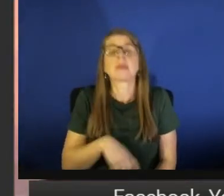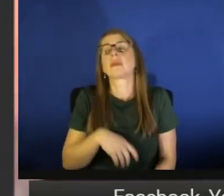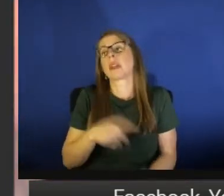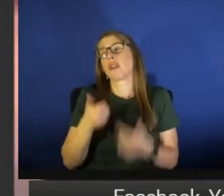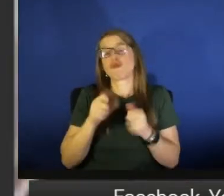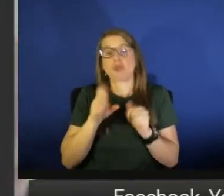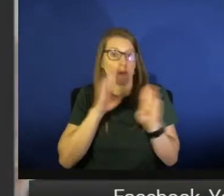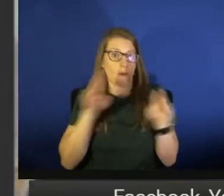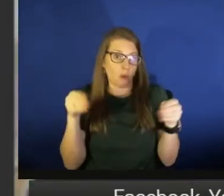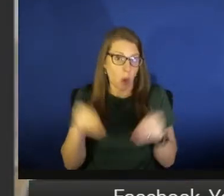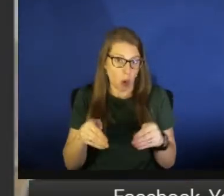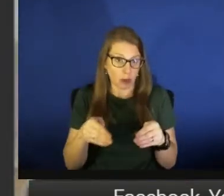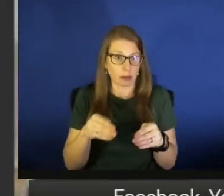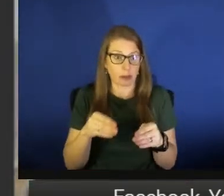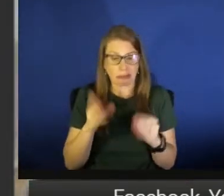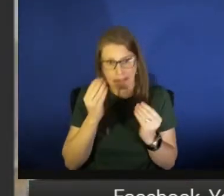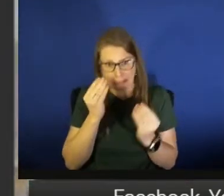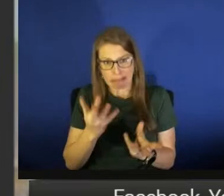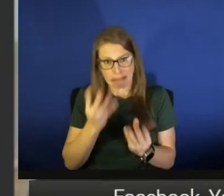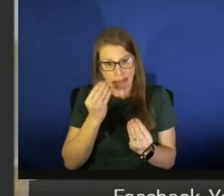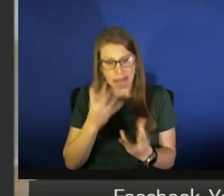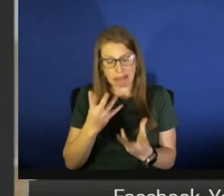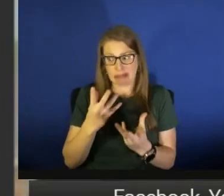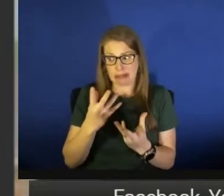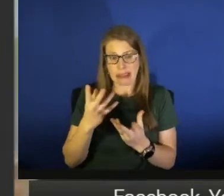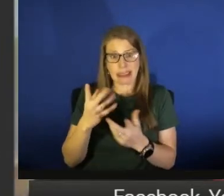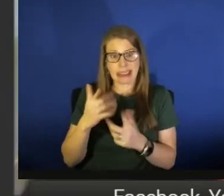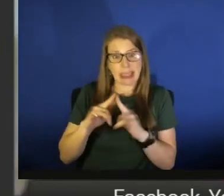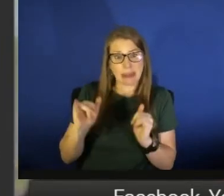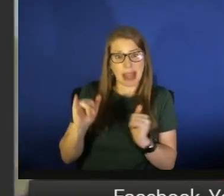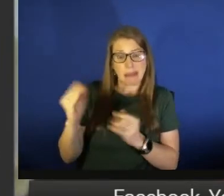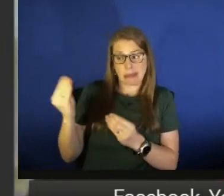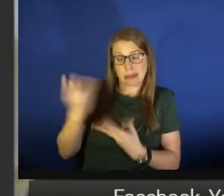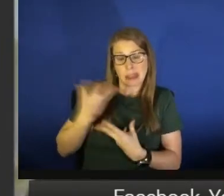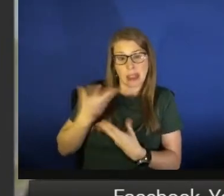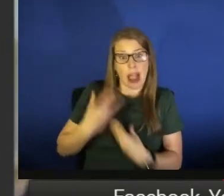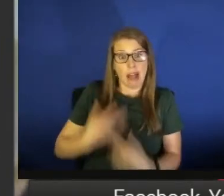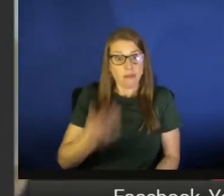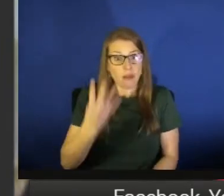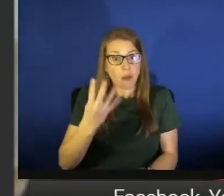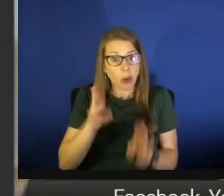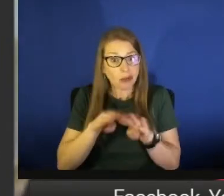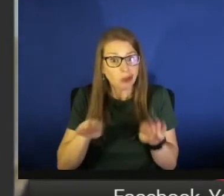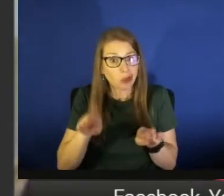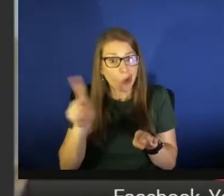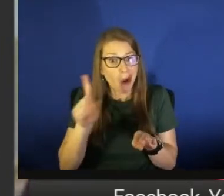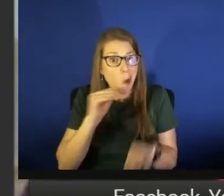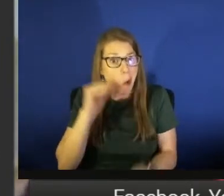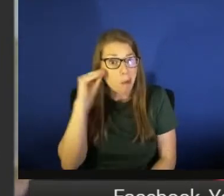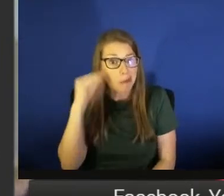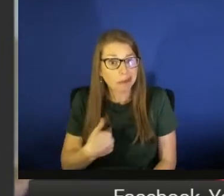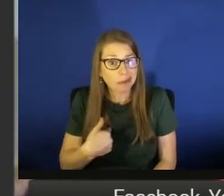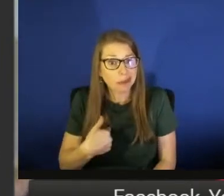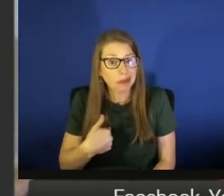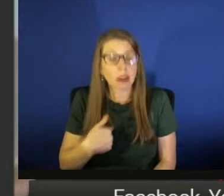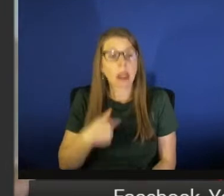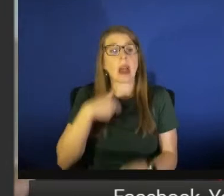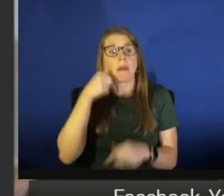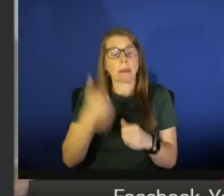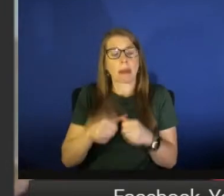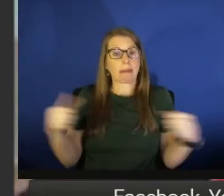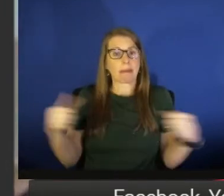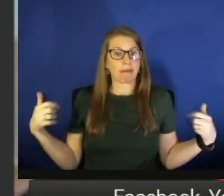and give everyone the information as it's coming in. But I've got 4 children at home, and I just remember the